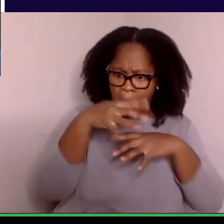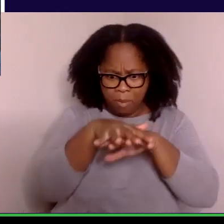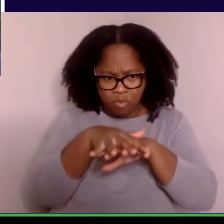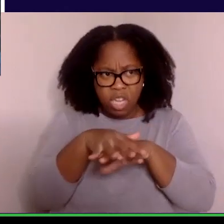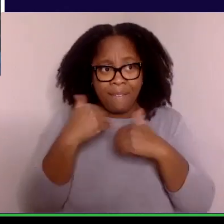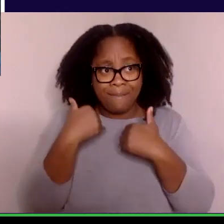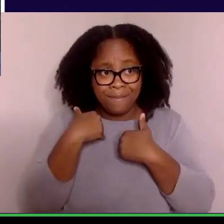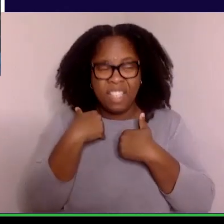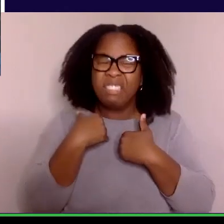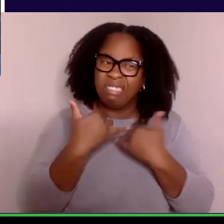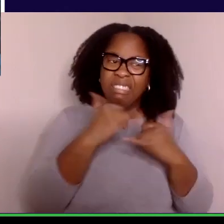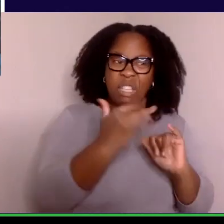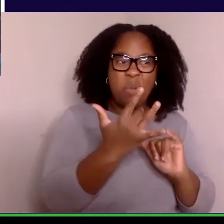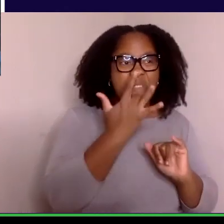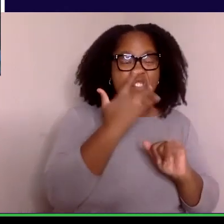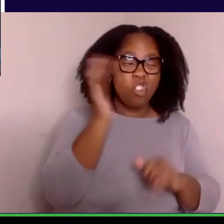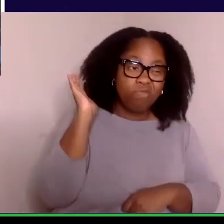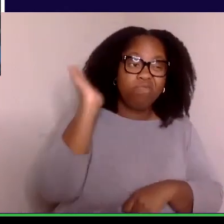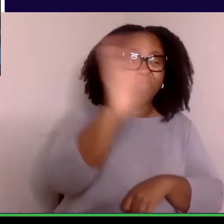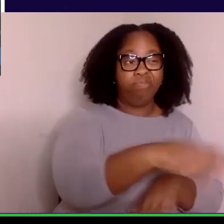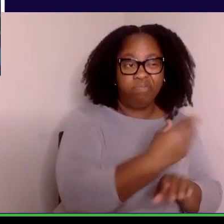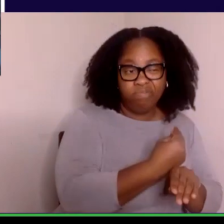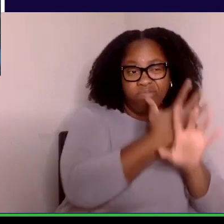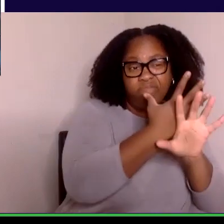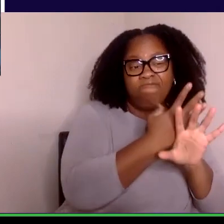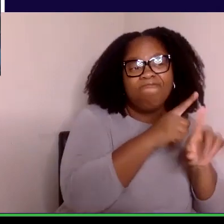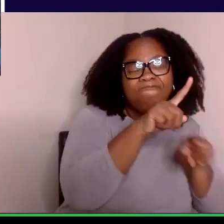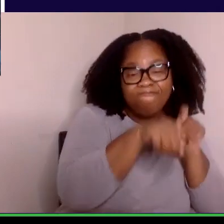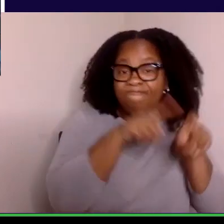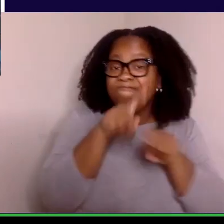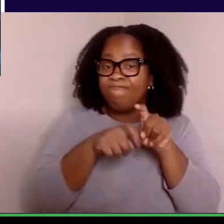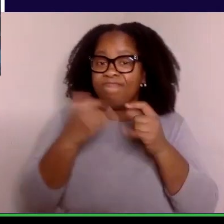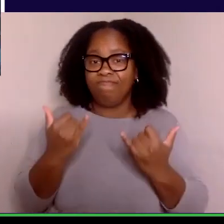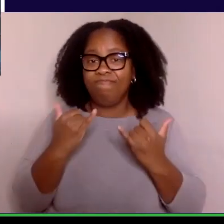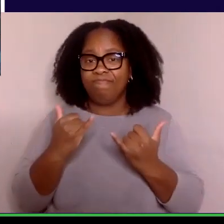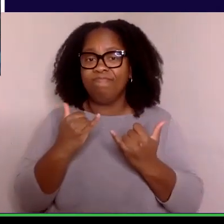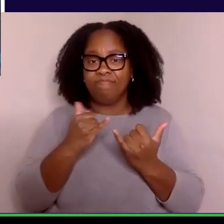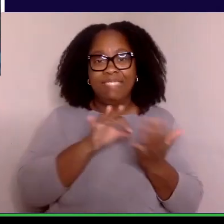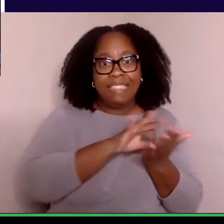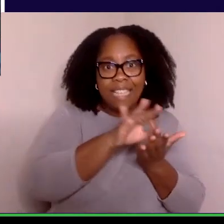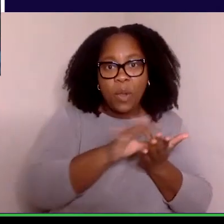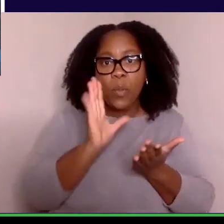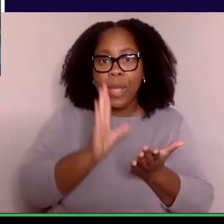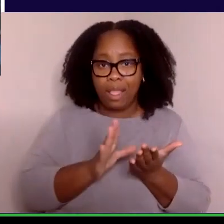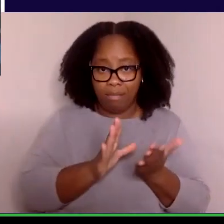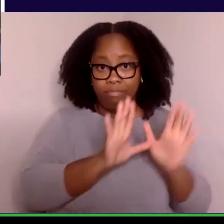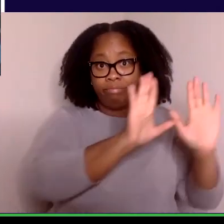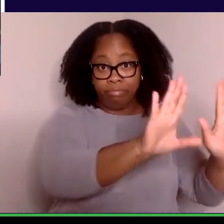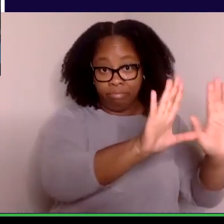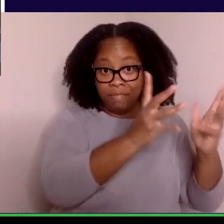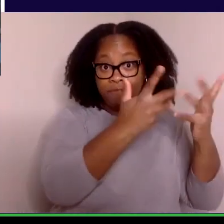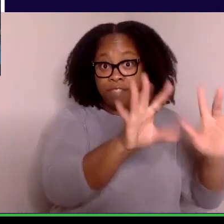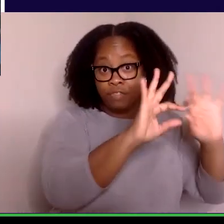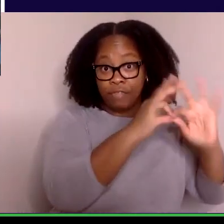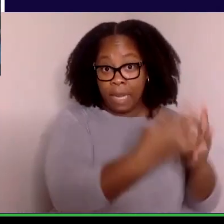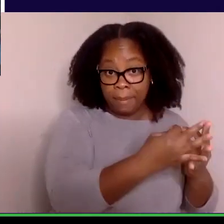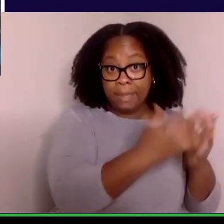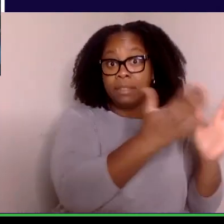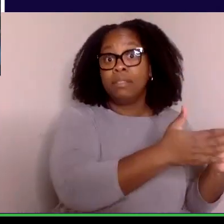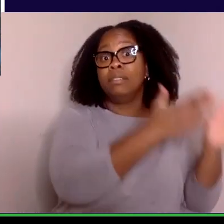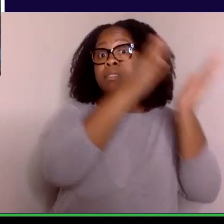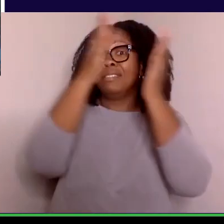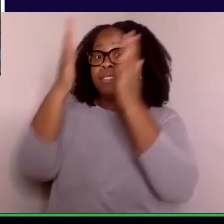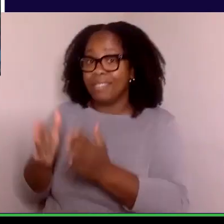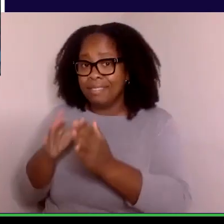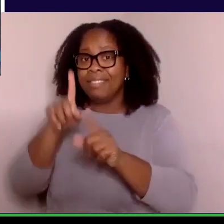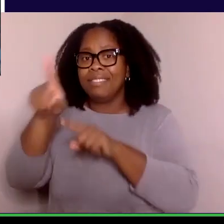with distance learning. UTLA members will also be surveyed. Having an idea of